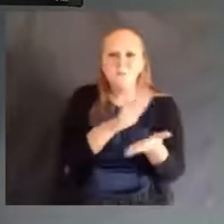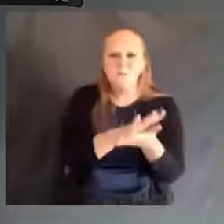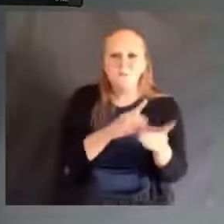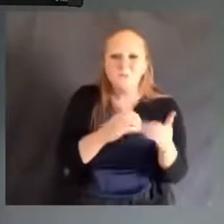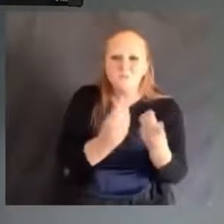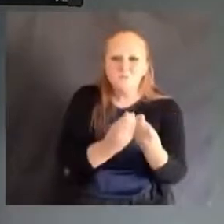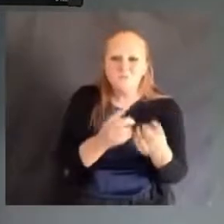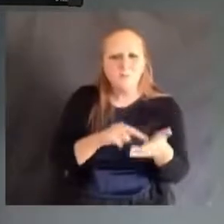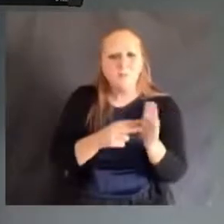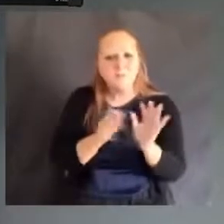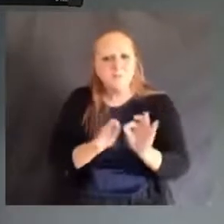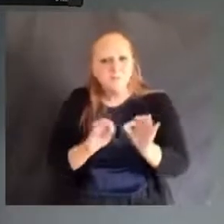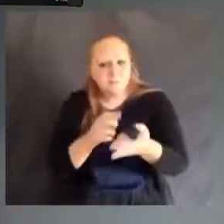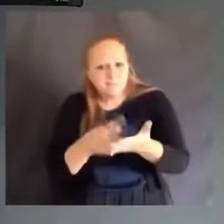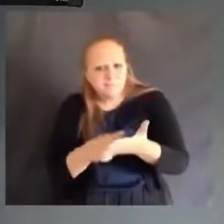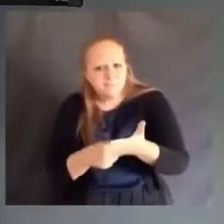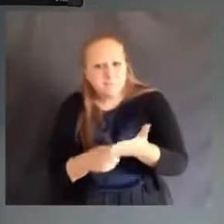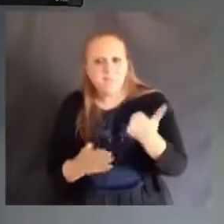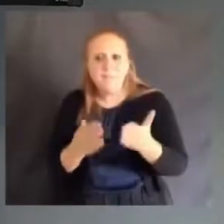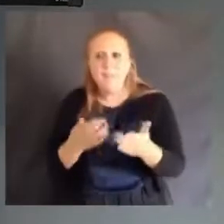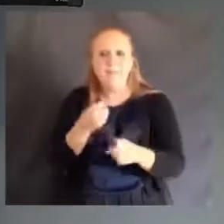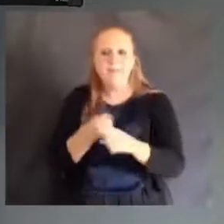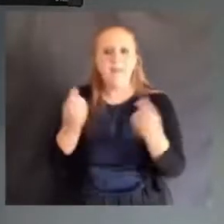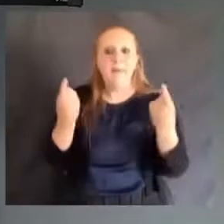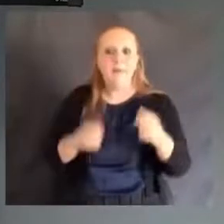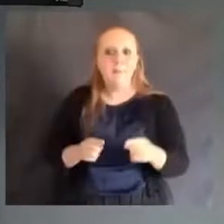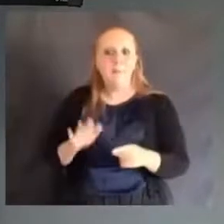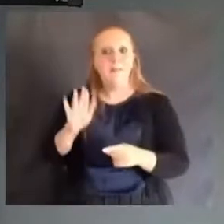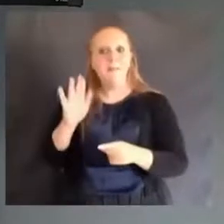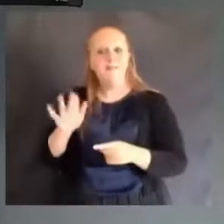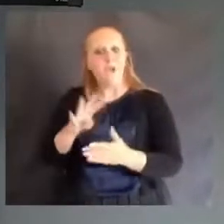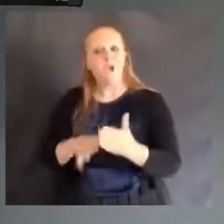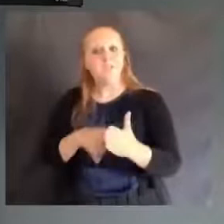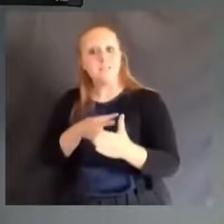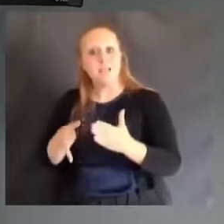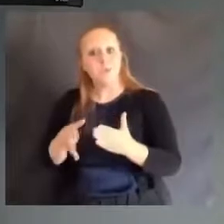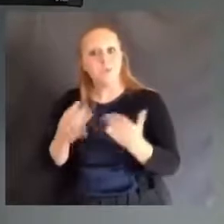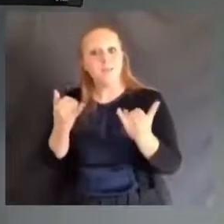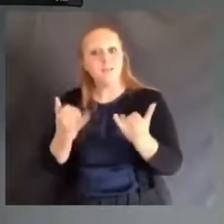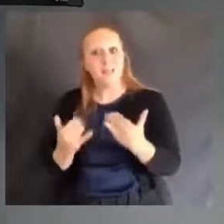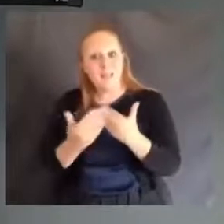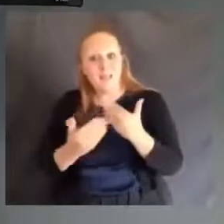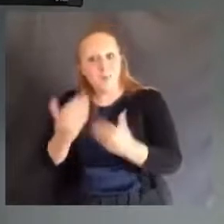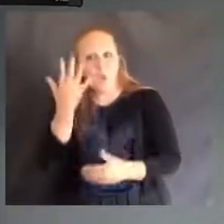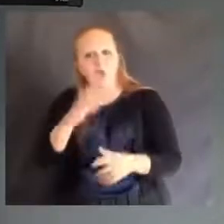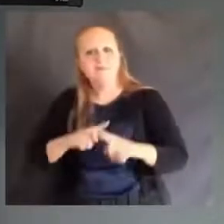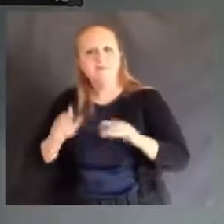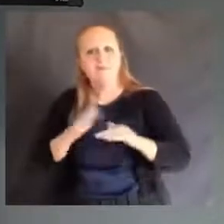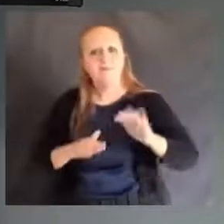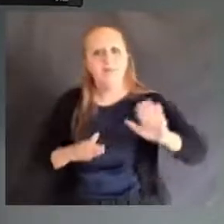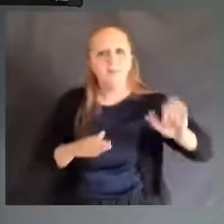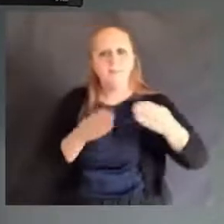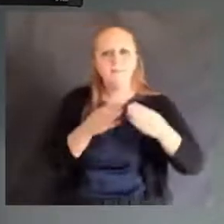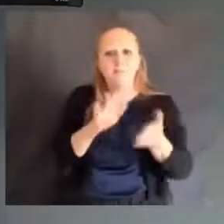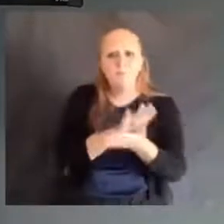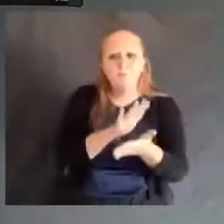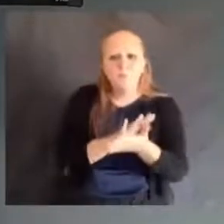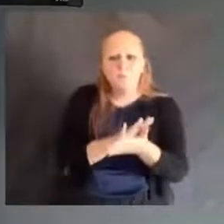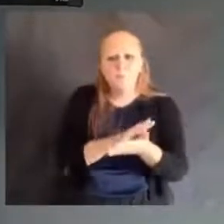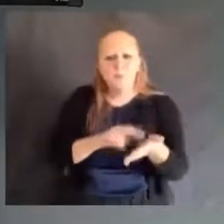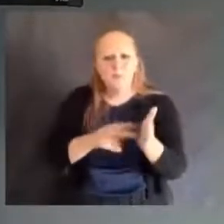right? Because the private school might be on a different schedule than the public school come to September. That's the plan. So how do you work those issues out? So